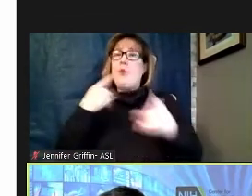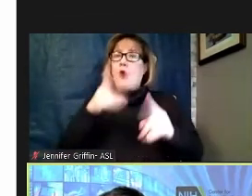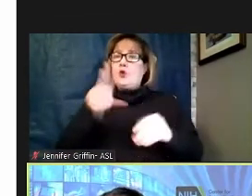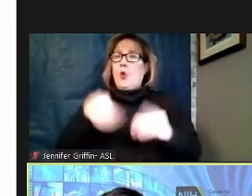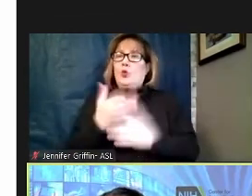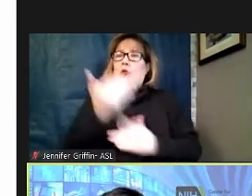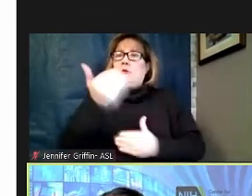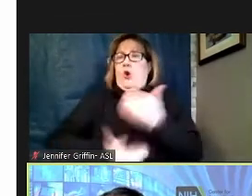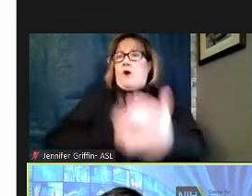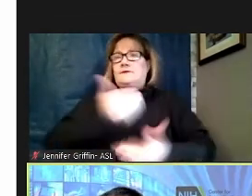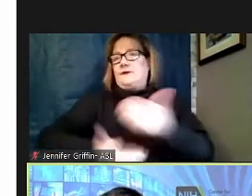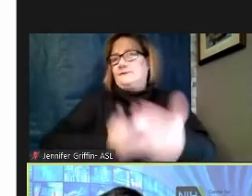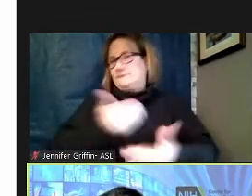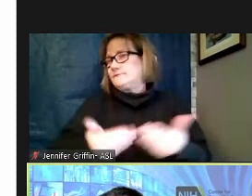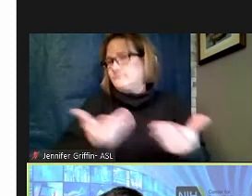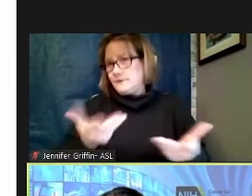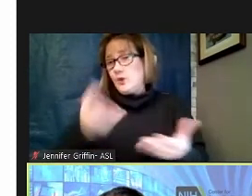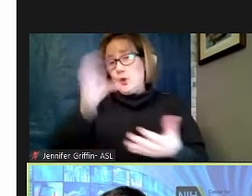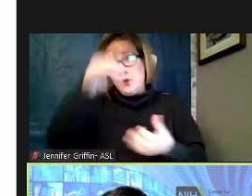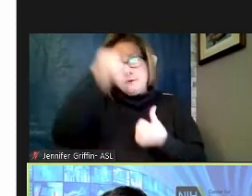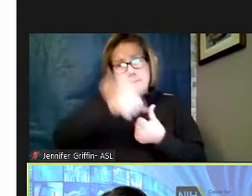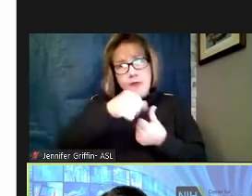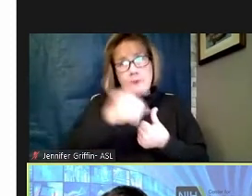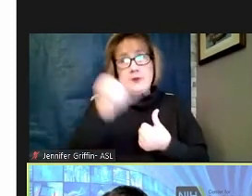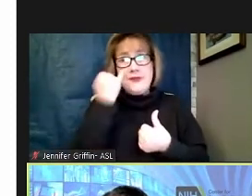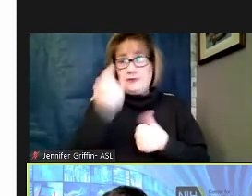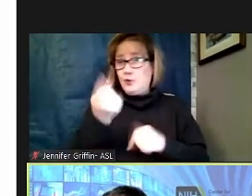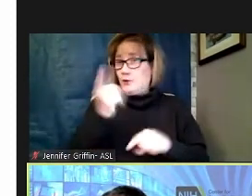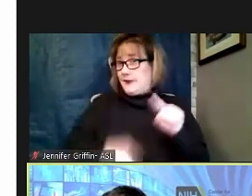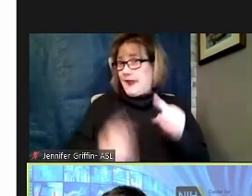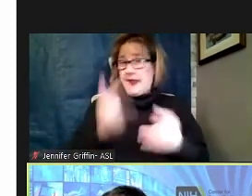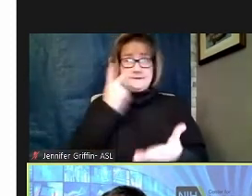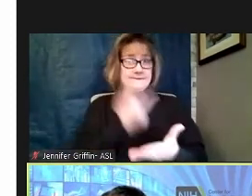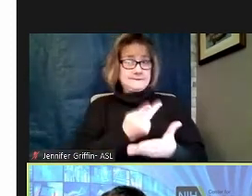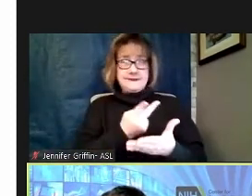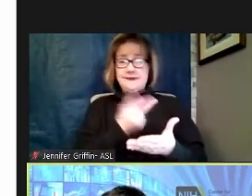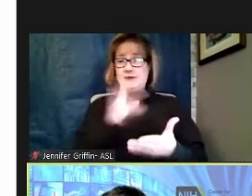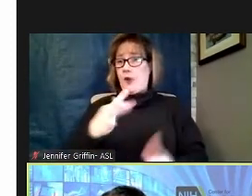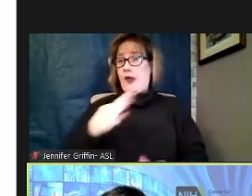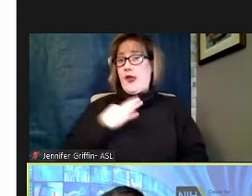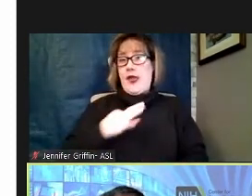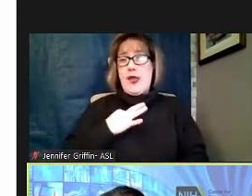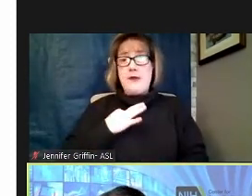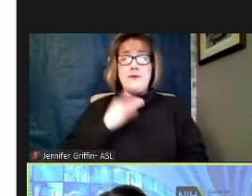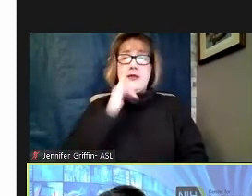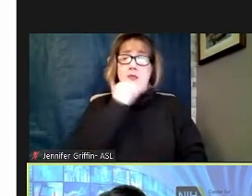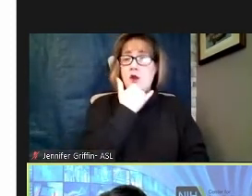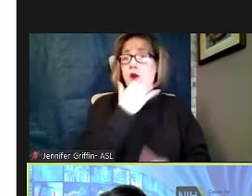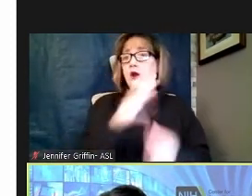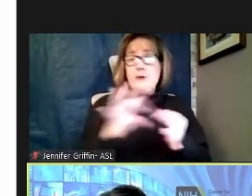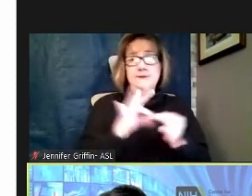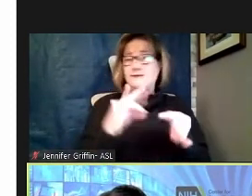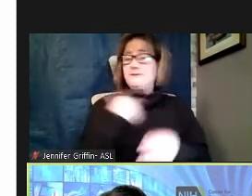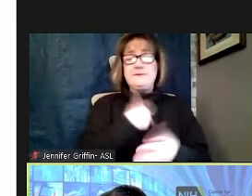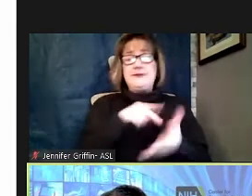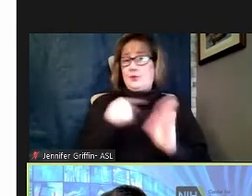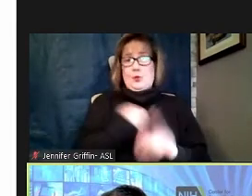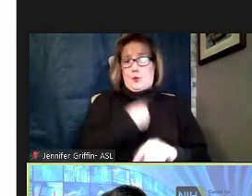process. Remembering that if you can't see your application in ERA Commons, neither can we.